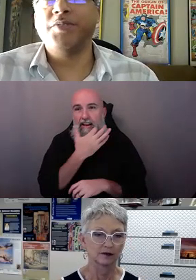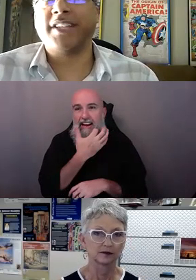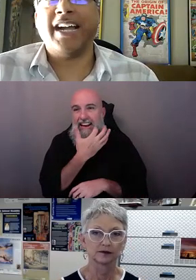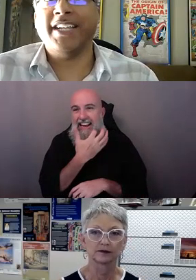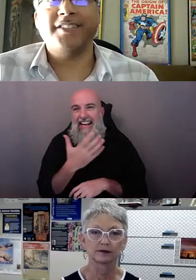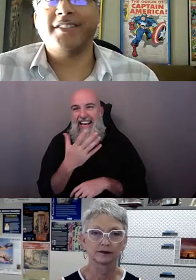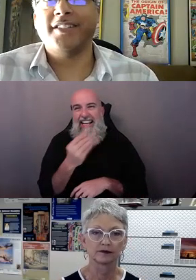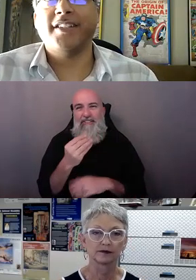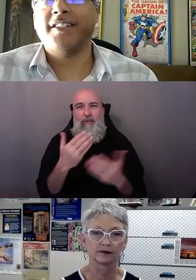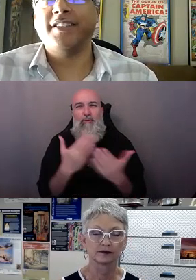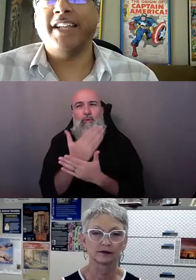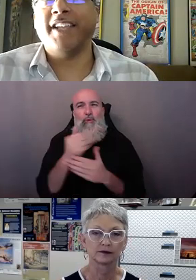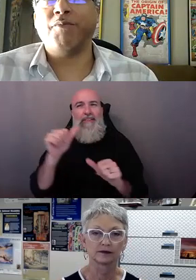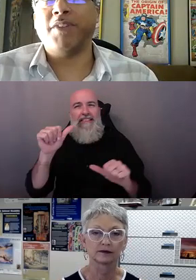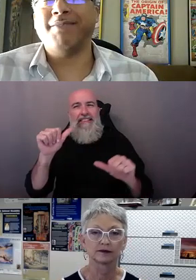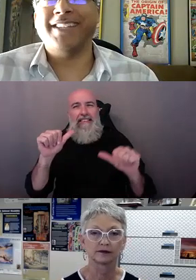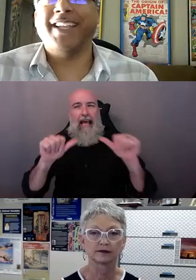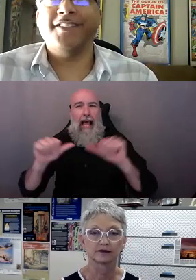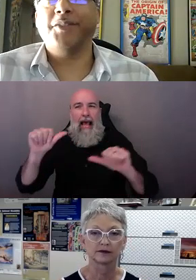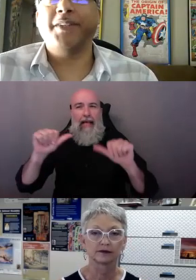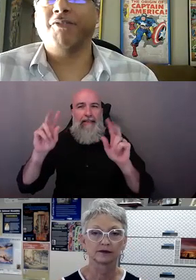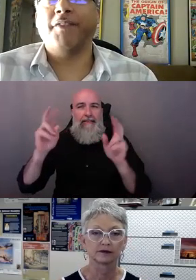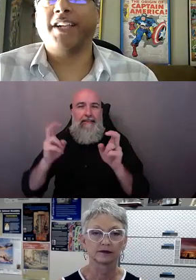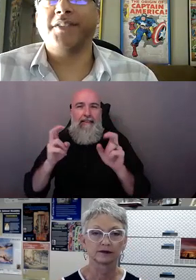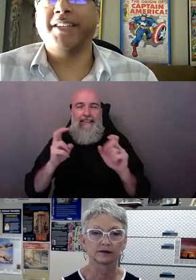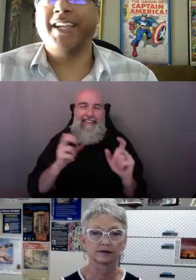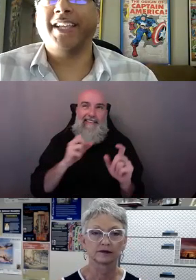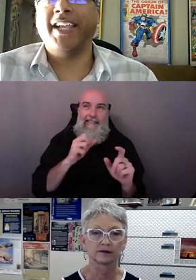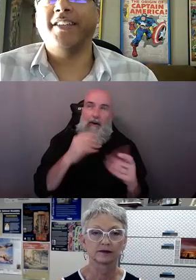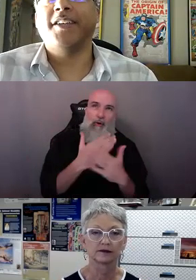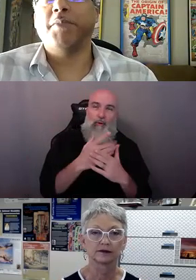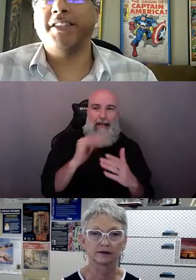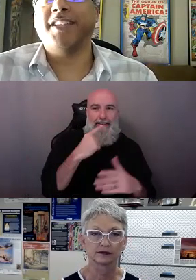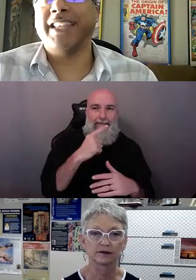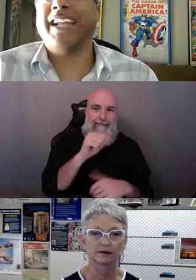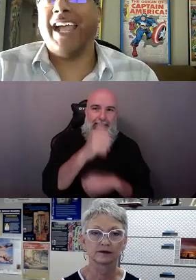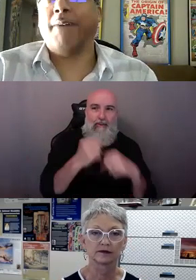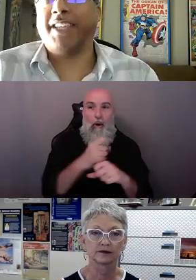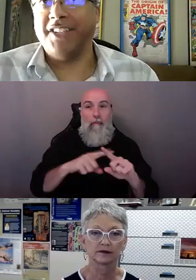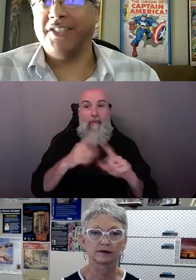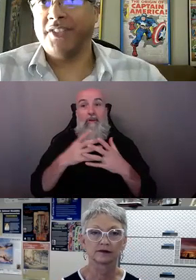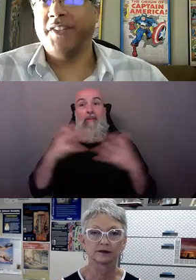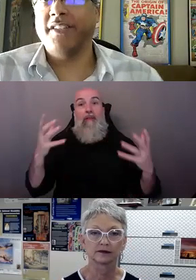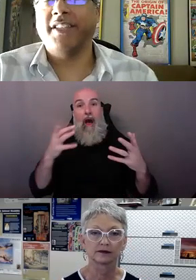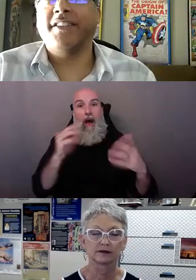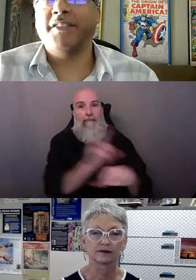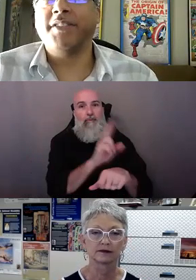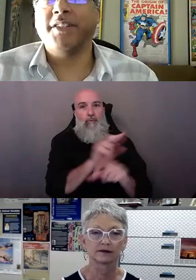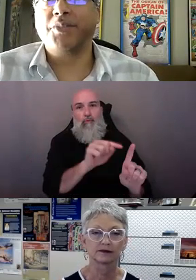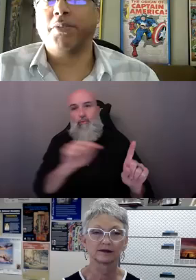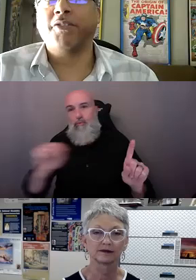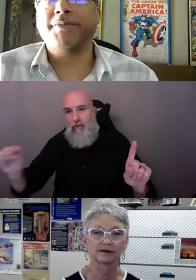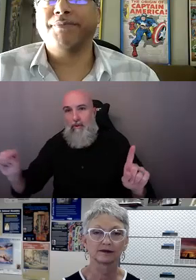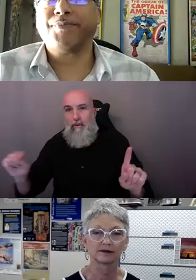new science that not that new. It's been around for, like I said, about a decade. But there's a lot of applications of it that